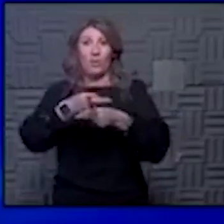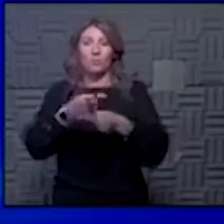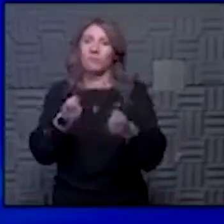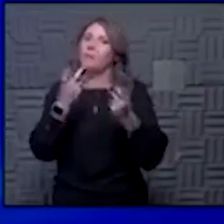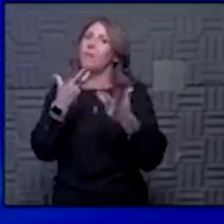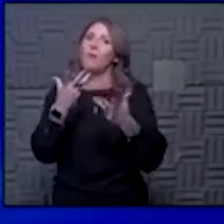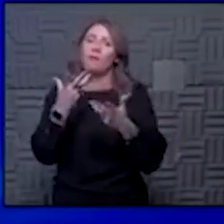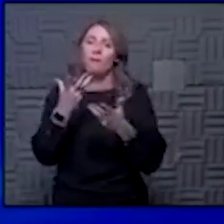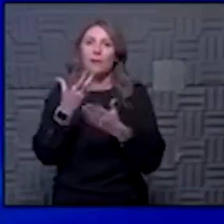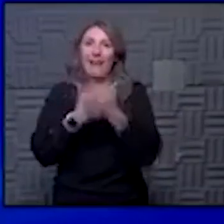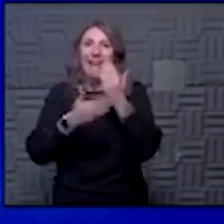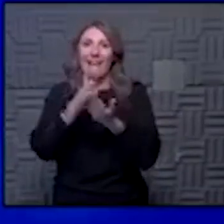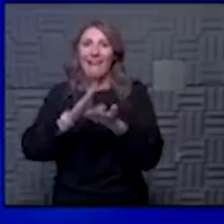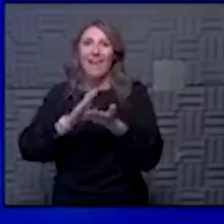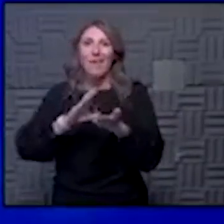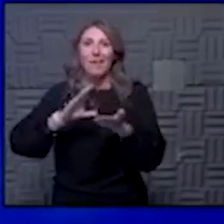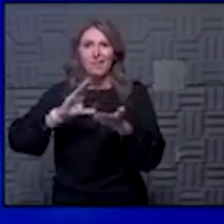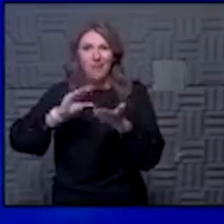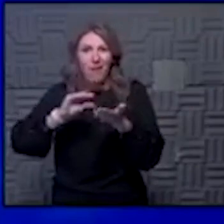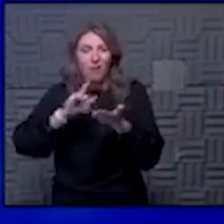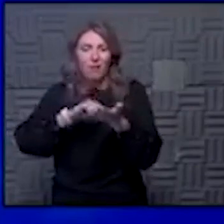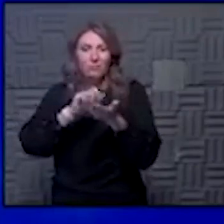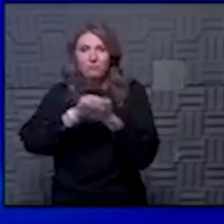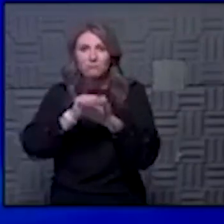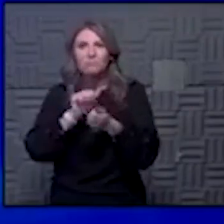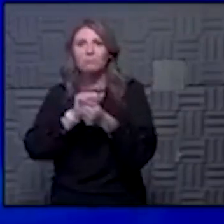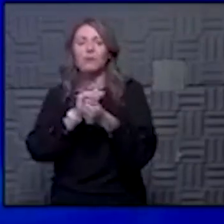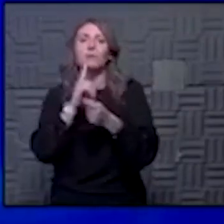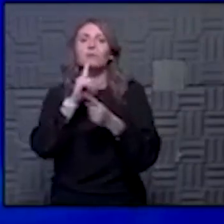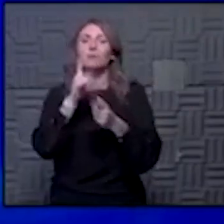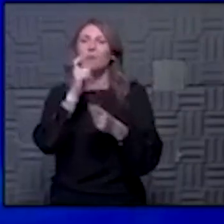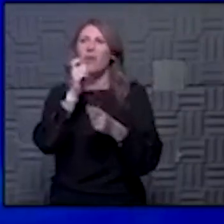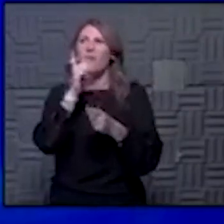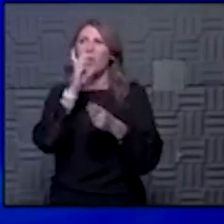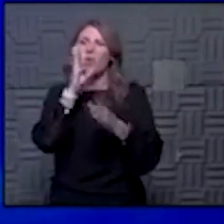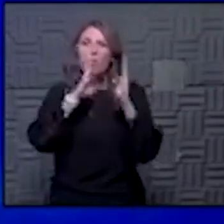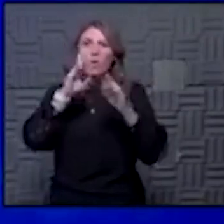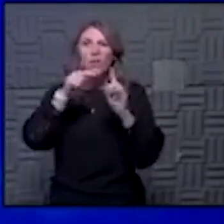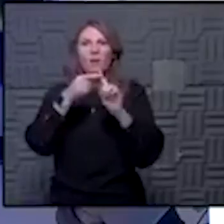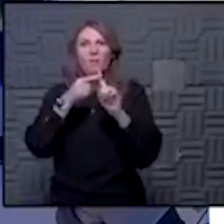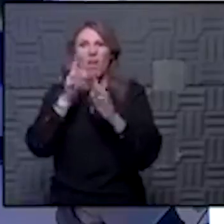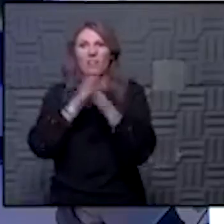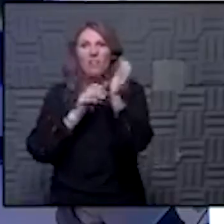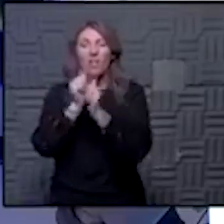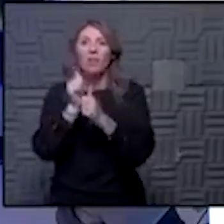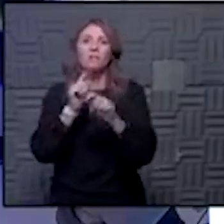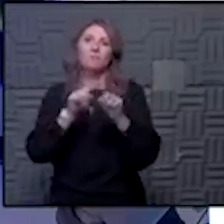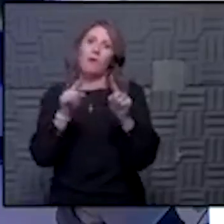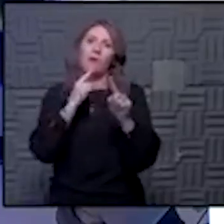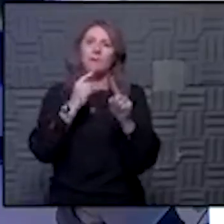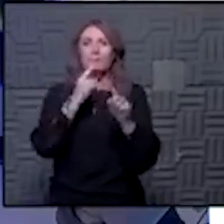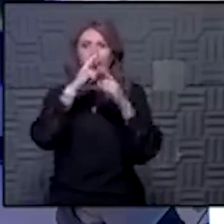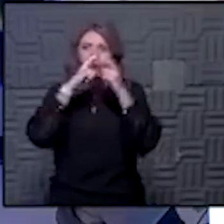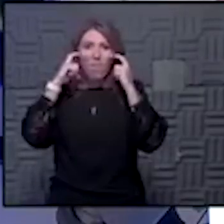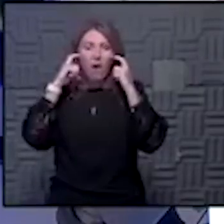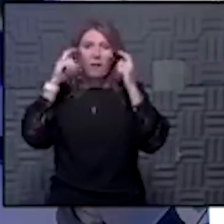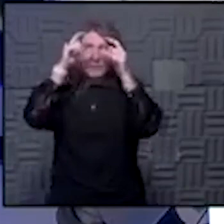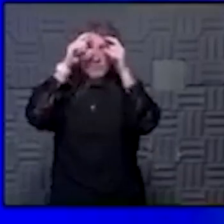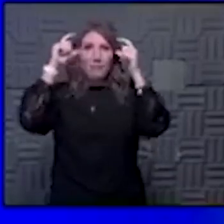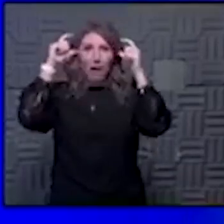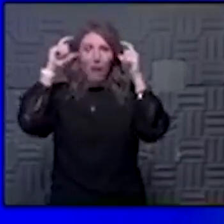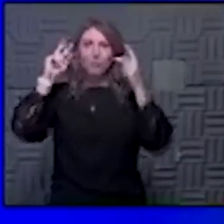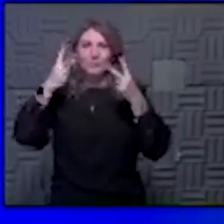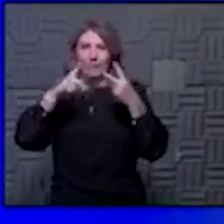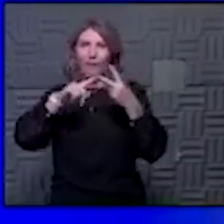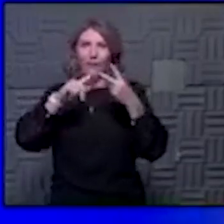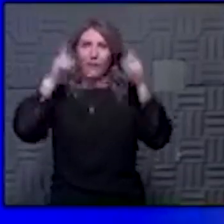hand sanitizer there. So I don't think you have to worry so much about gloves, but I think either a face shield or goggles, Hawk. Yeah, absolutely. Totally agree. The